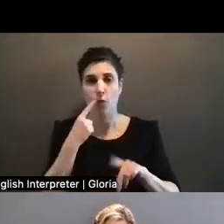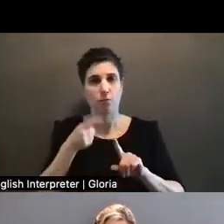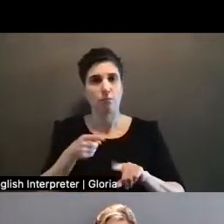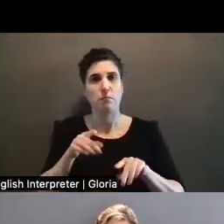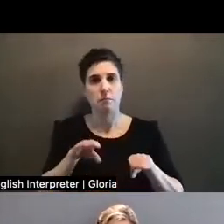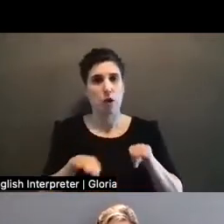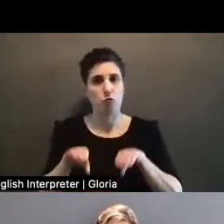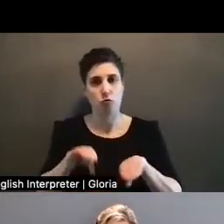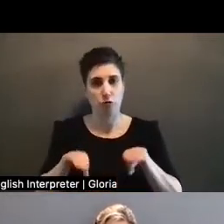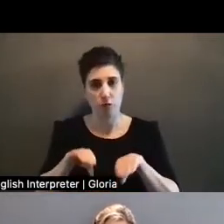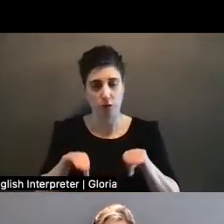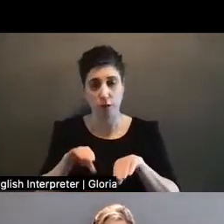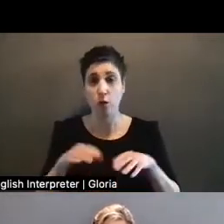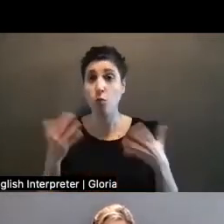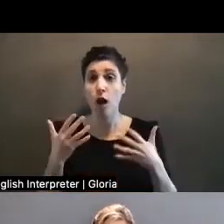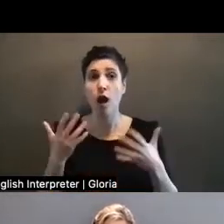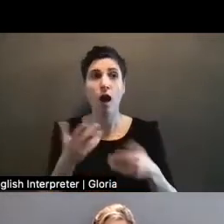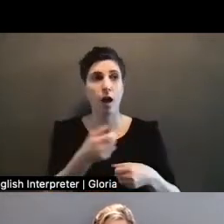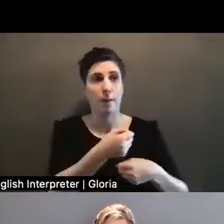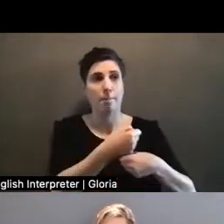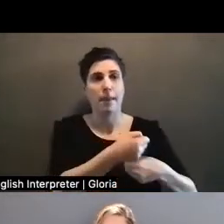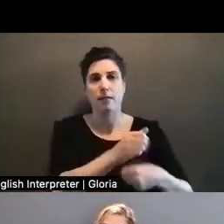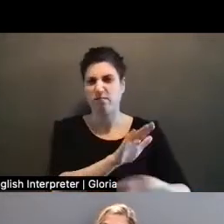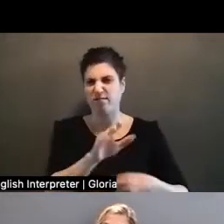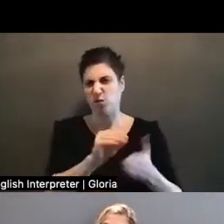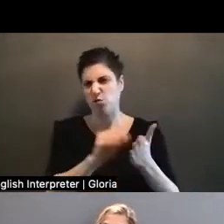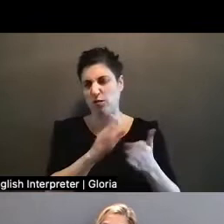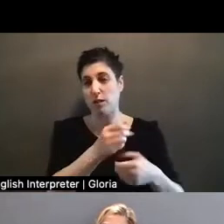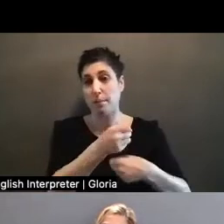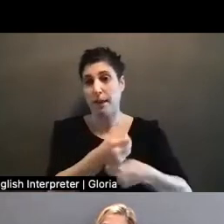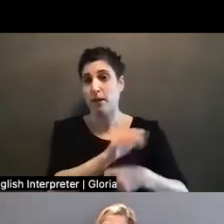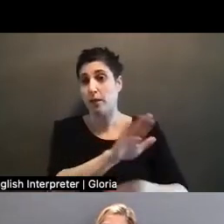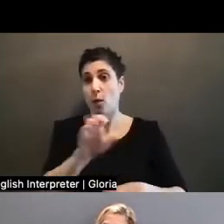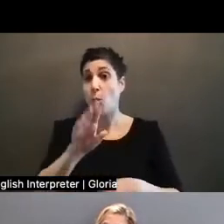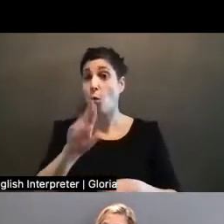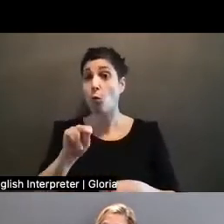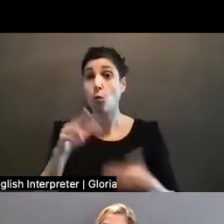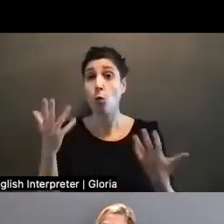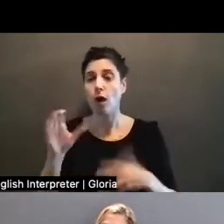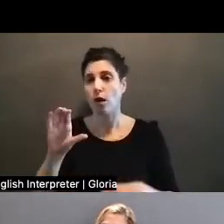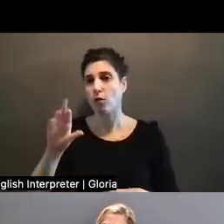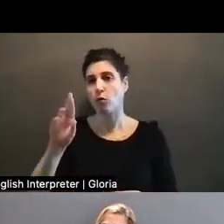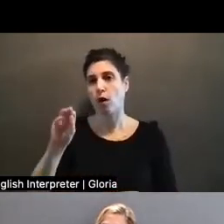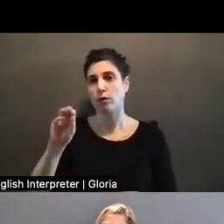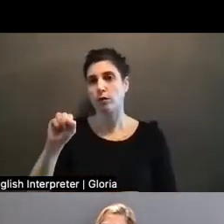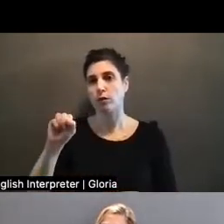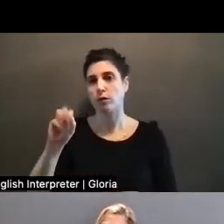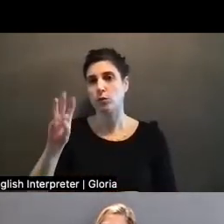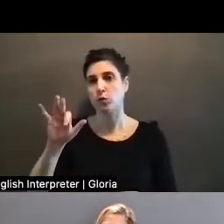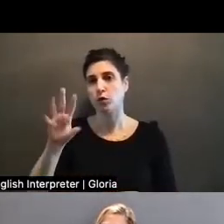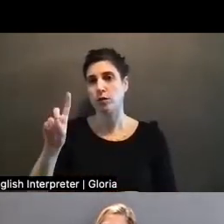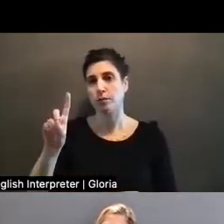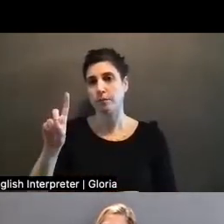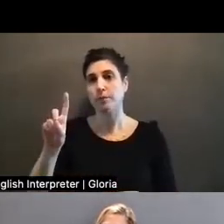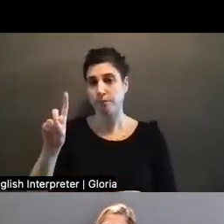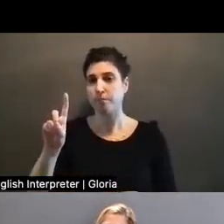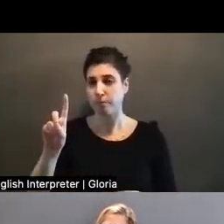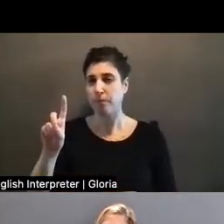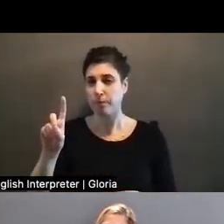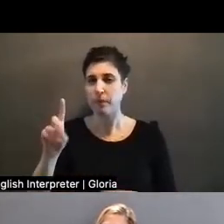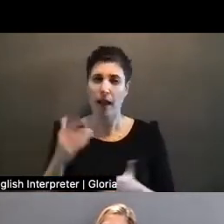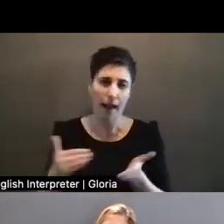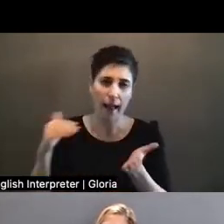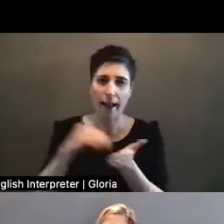have students create their own crossword. And so just another piece for studying those